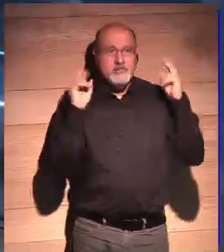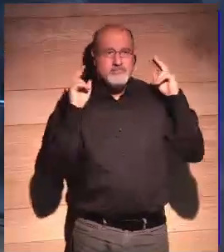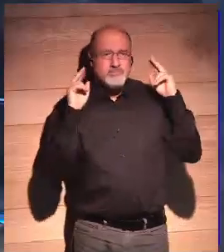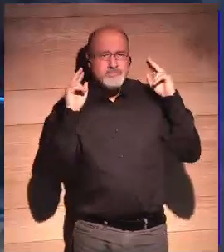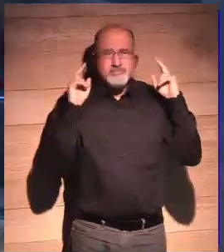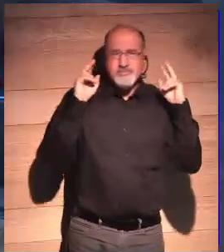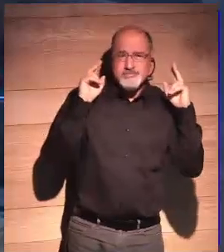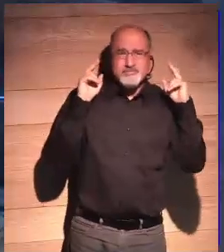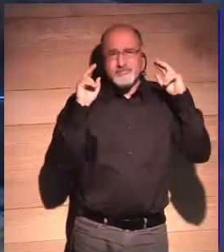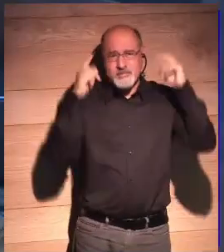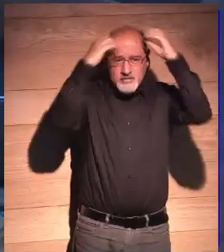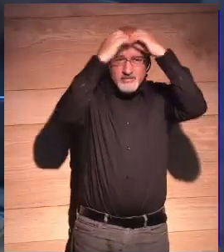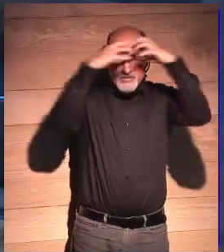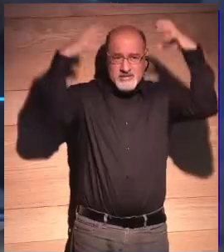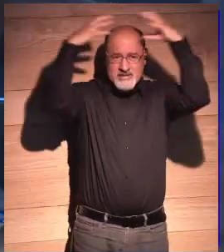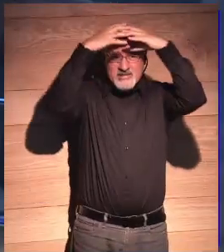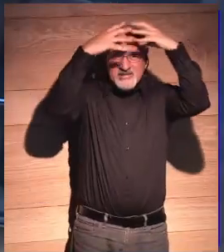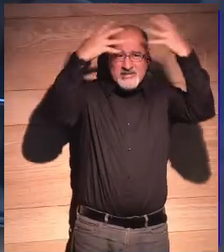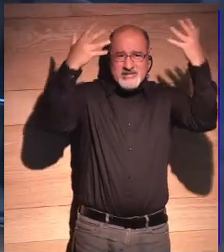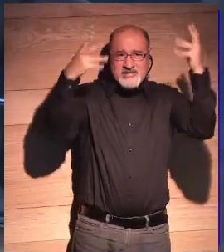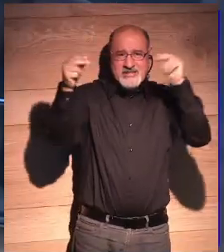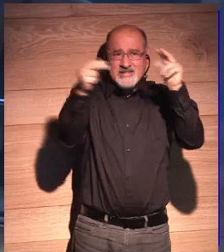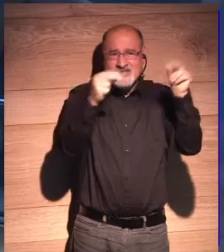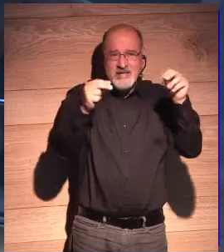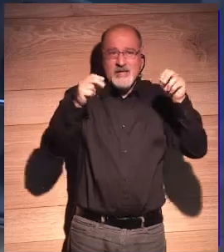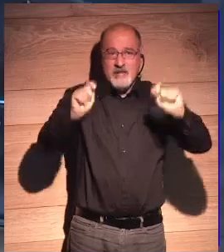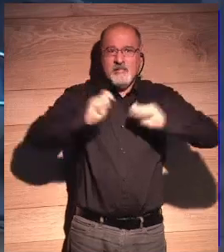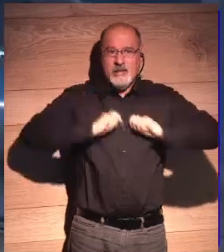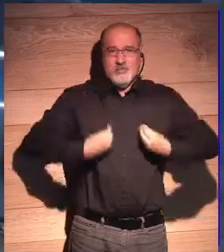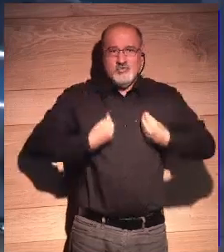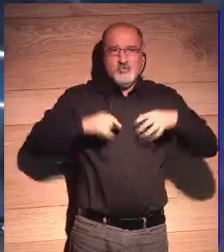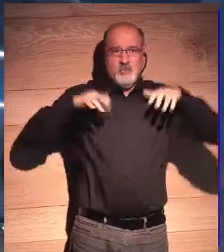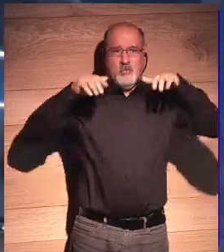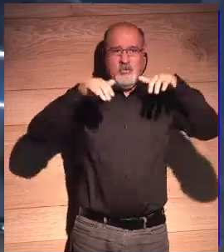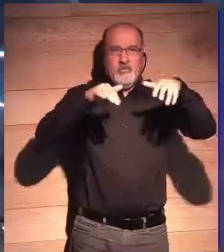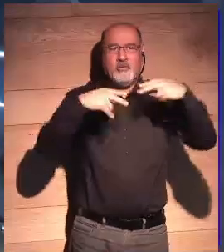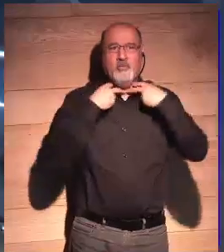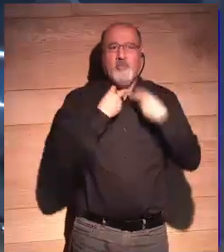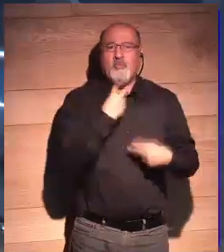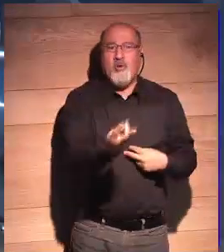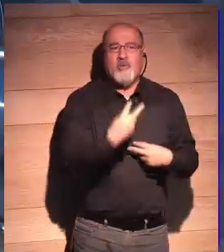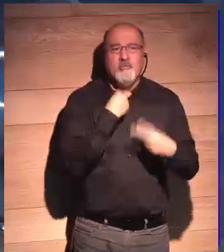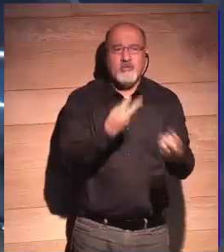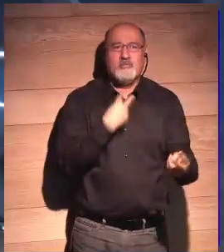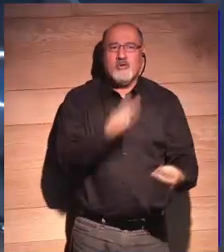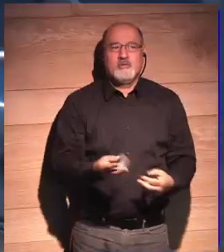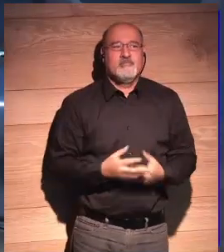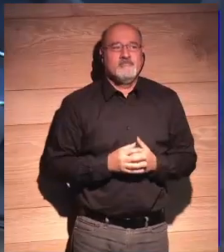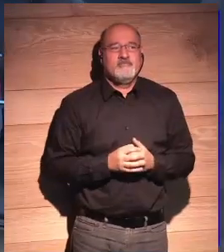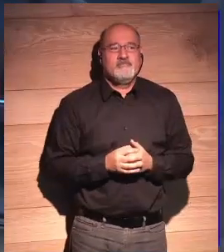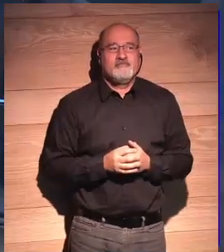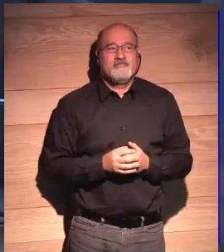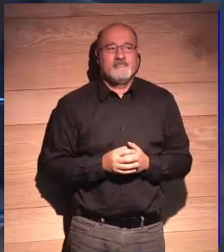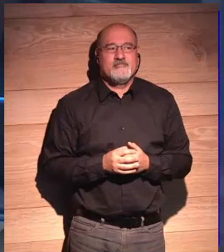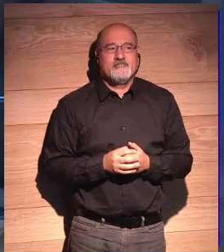head. It's like being schizophrenic. So I was say, should I speak? I don't know what to do right now.